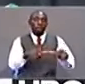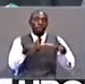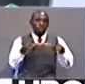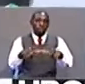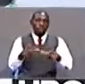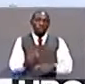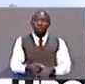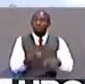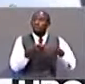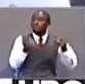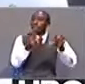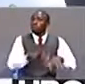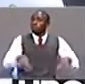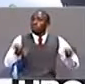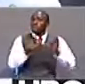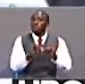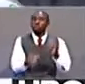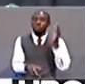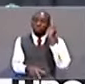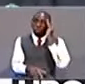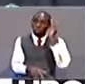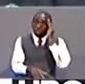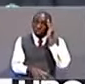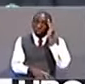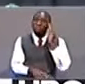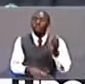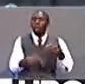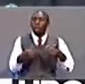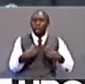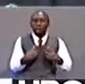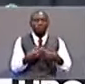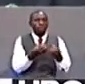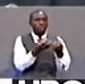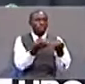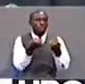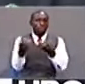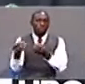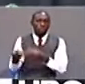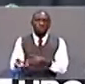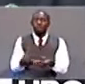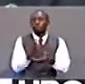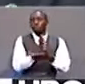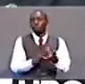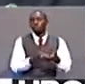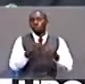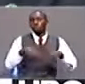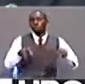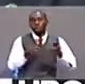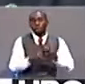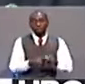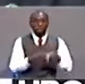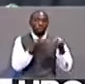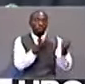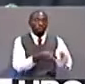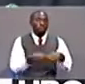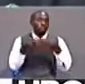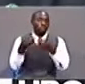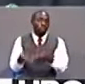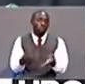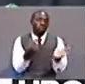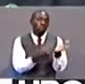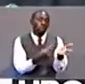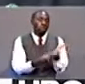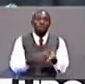it is important to note that there will be many more subcontracts given to Ugandan companies through